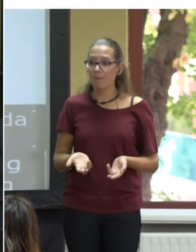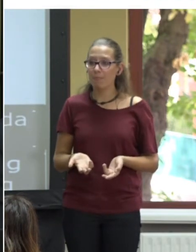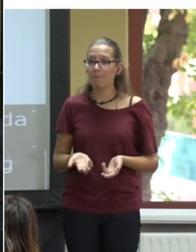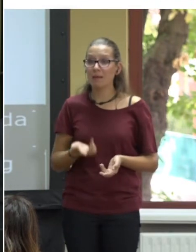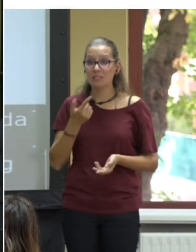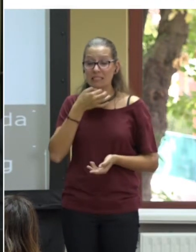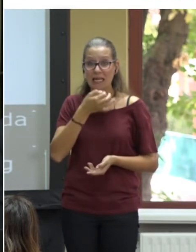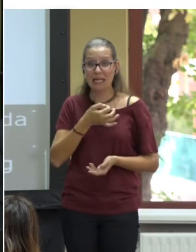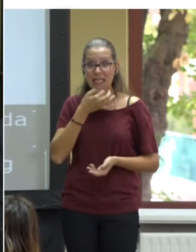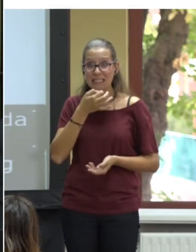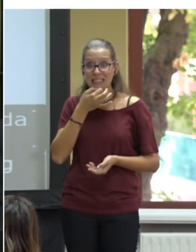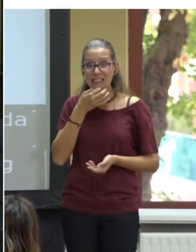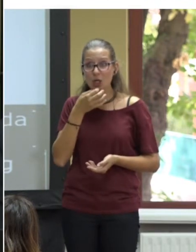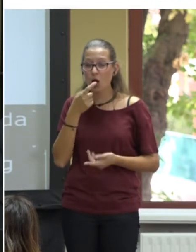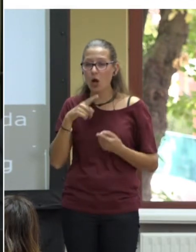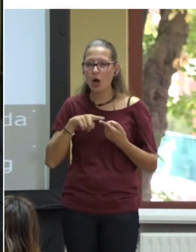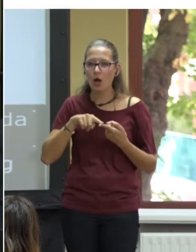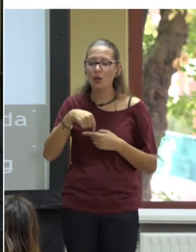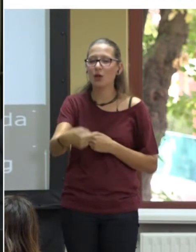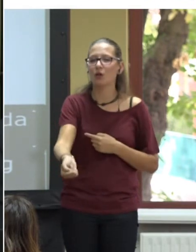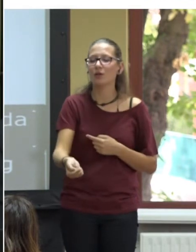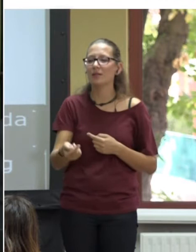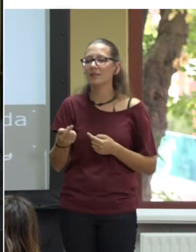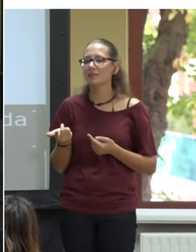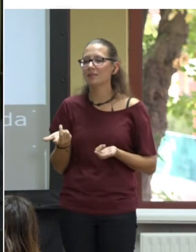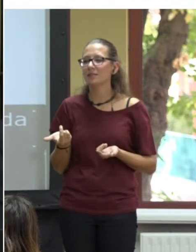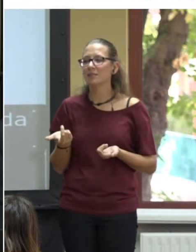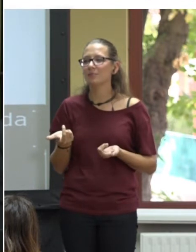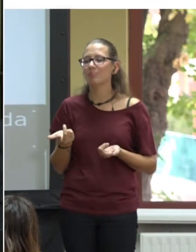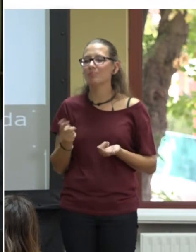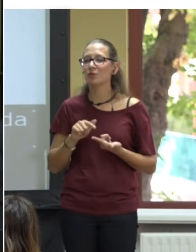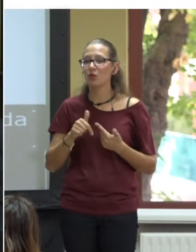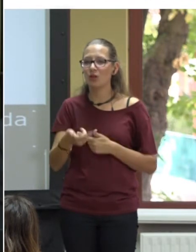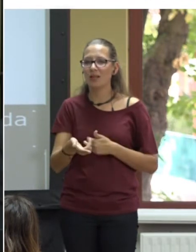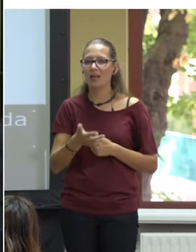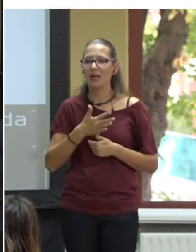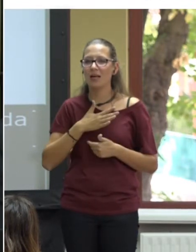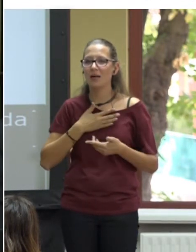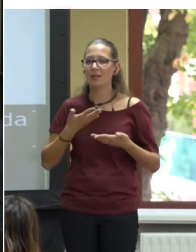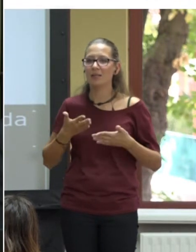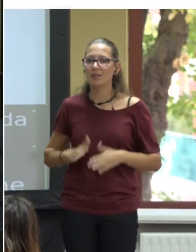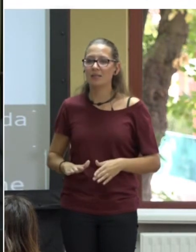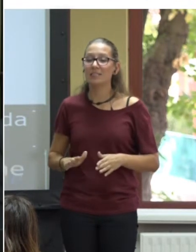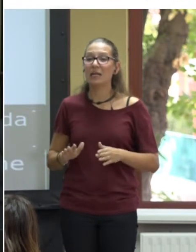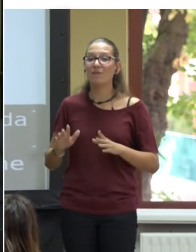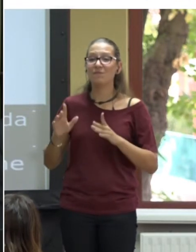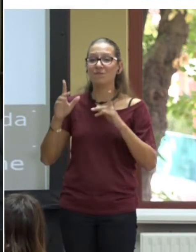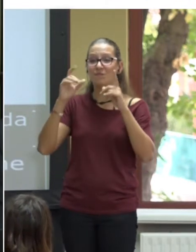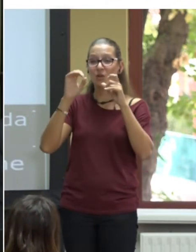placed next to his bed with my mobile phone, and an NFC starts displaying my father